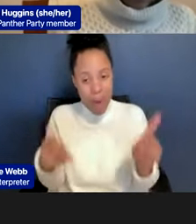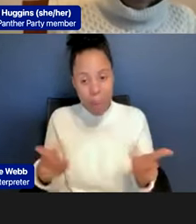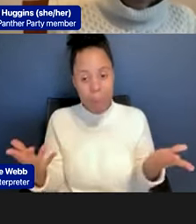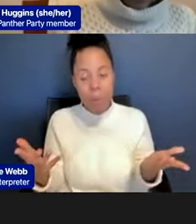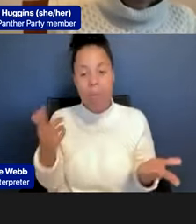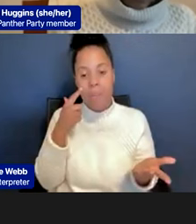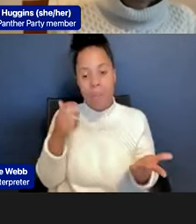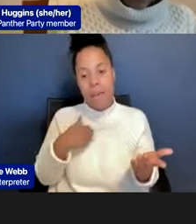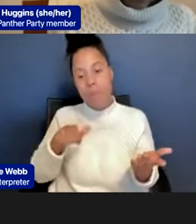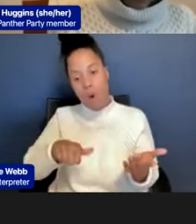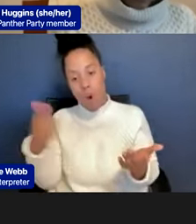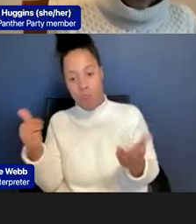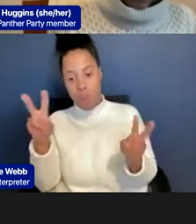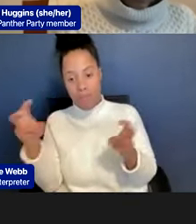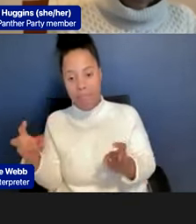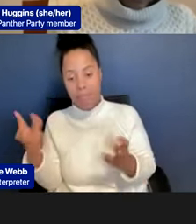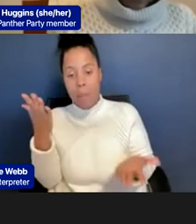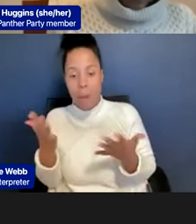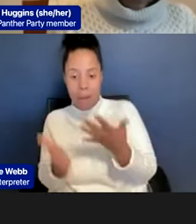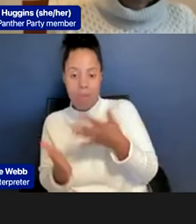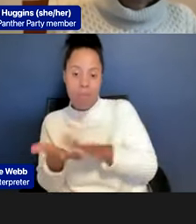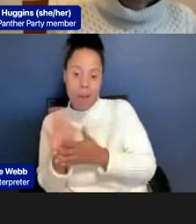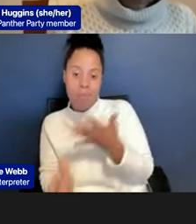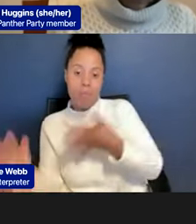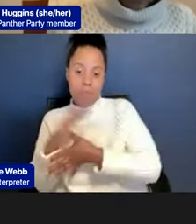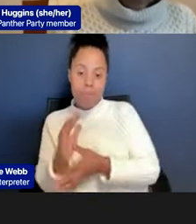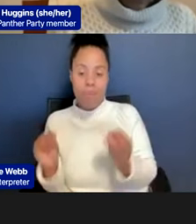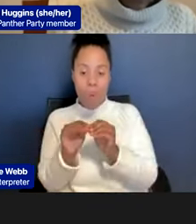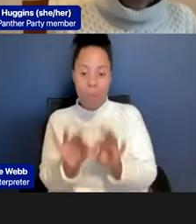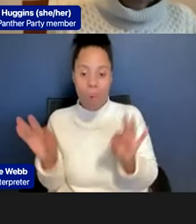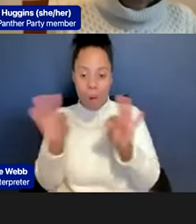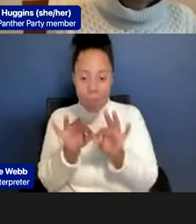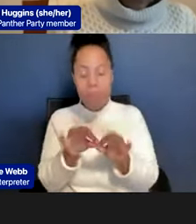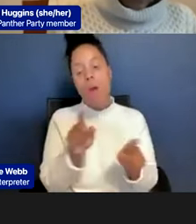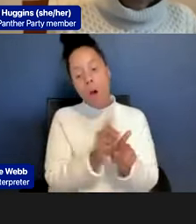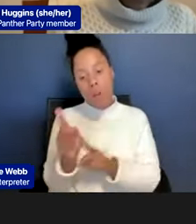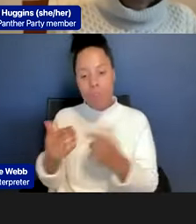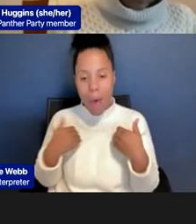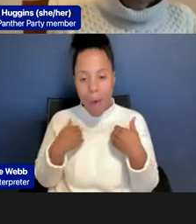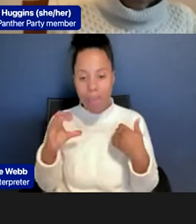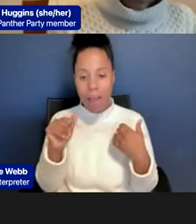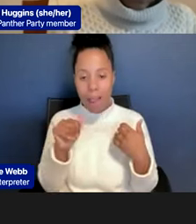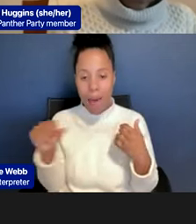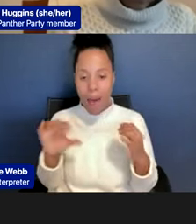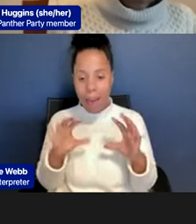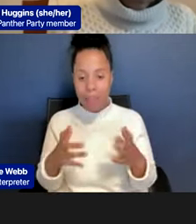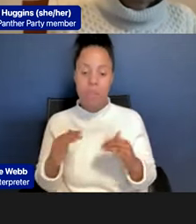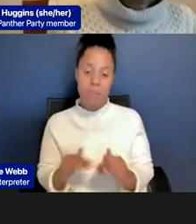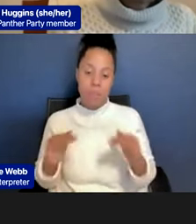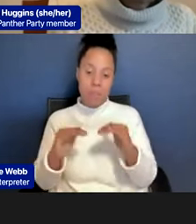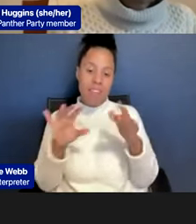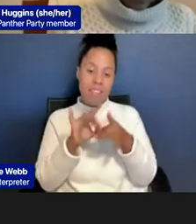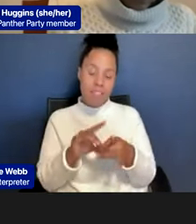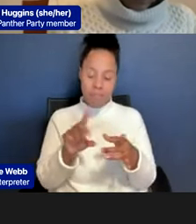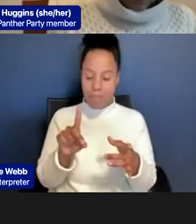important. There are class dynamics in liberated territory. In the area that we are currently doing work in